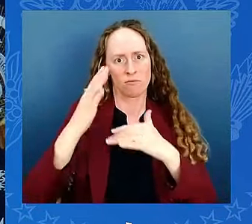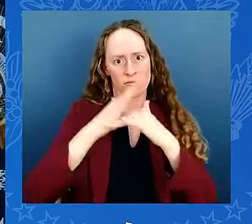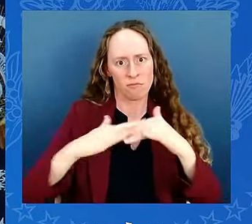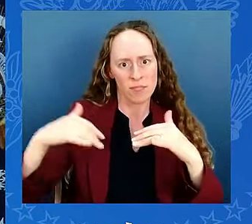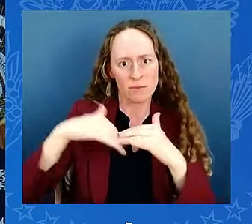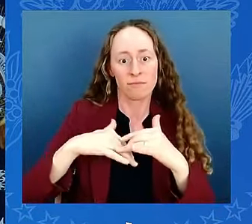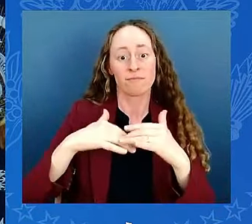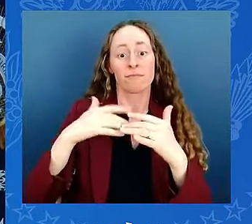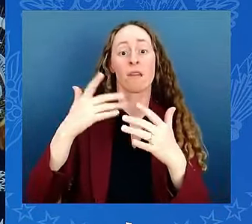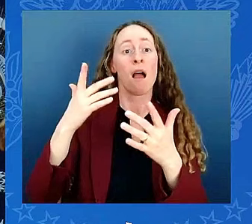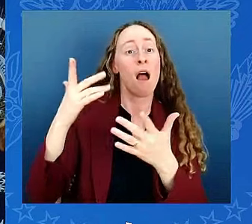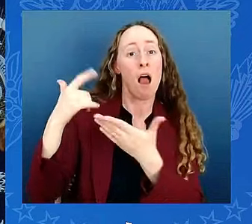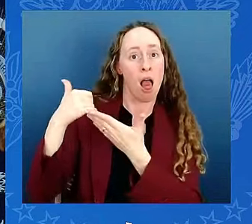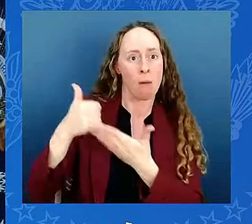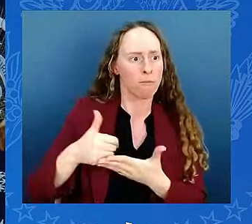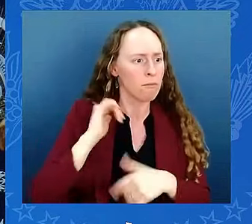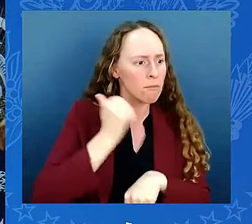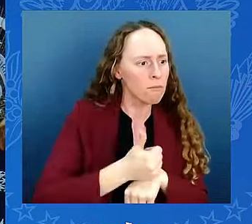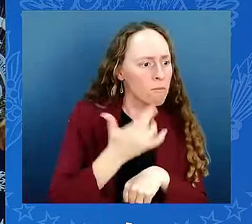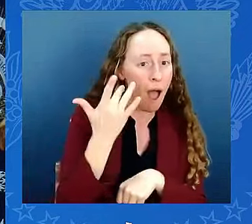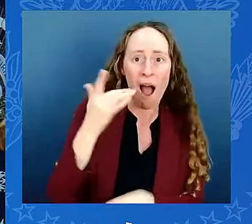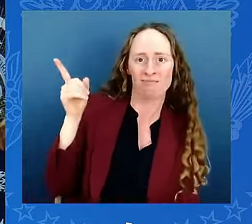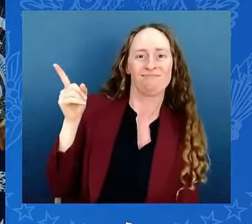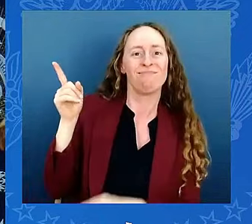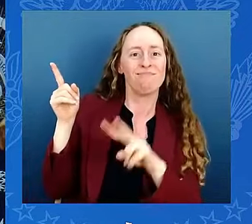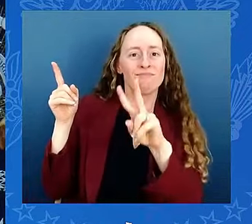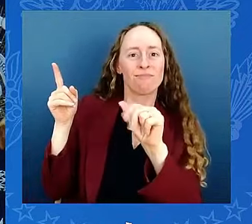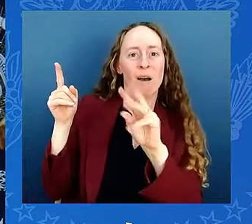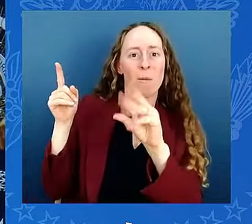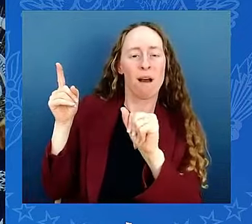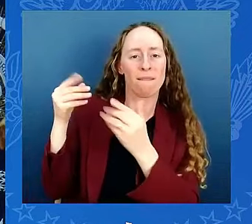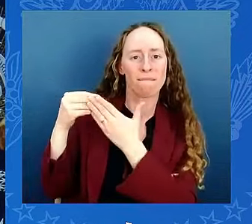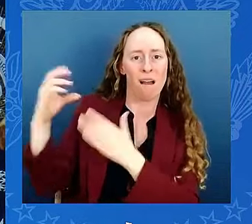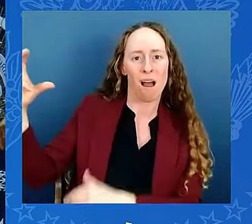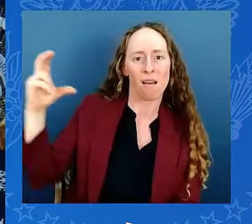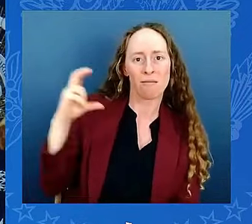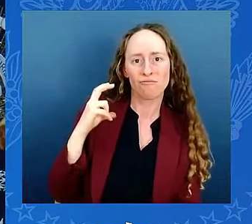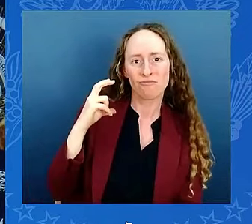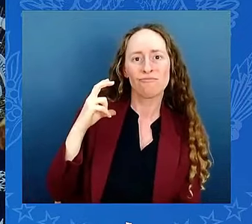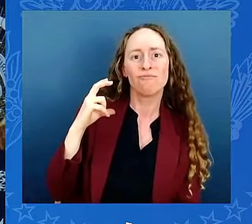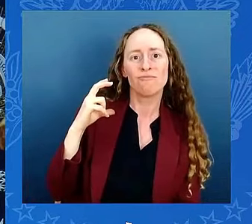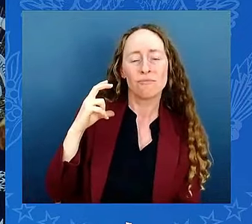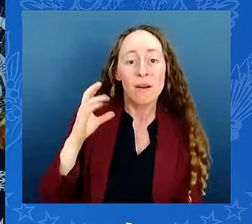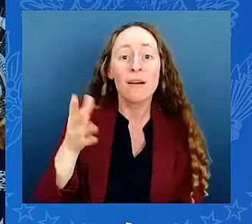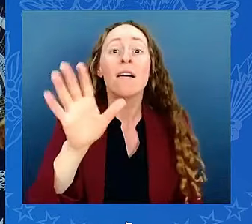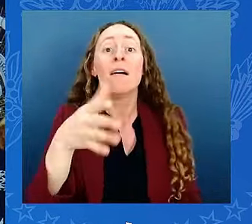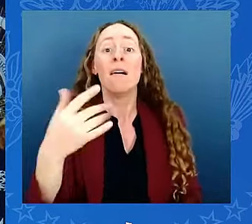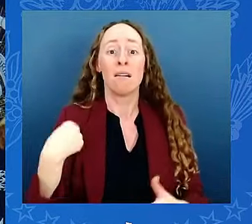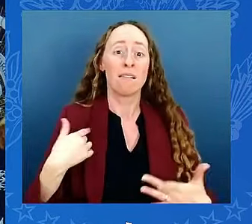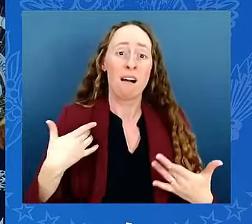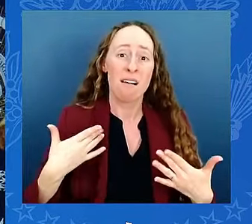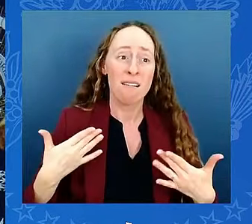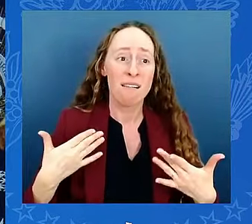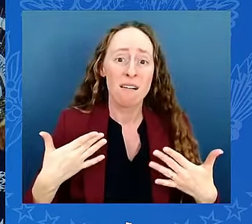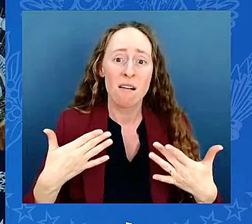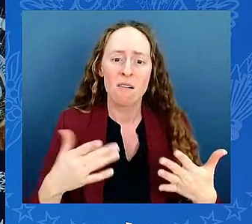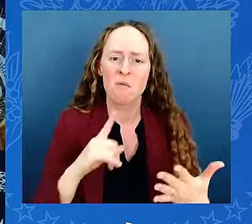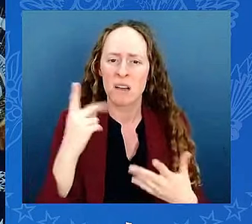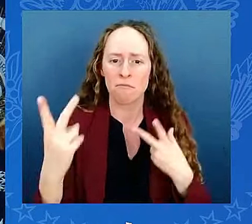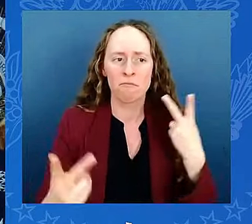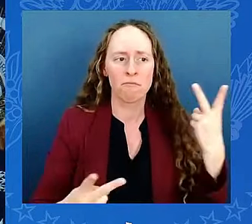with the coalition since its inception, and thanks to VAWA, I've seen incredible changes over the years. I